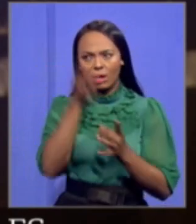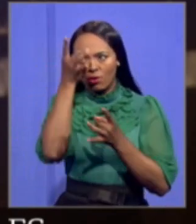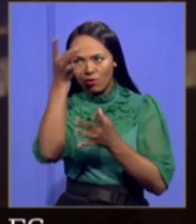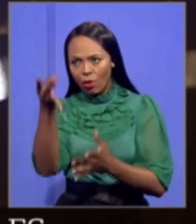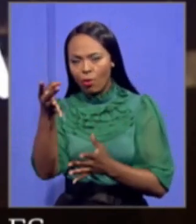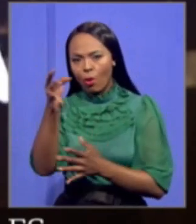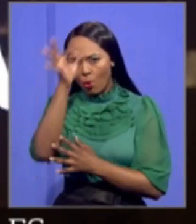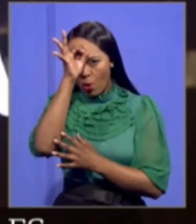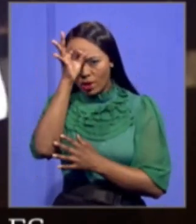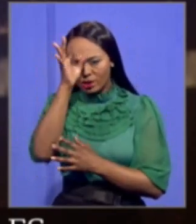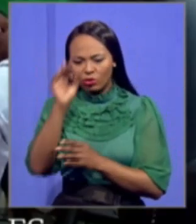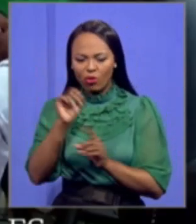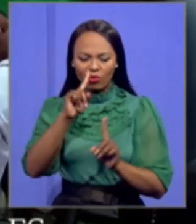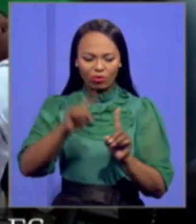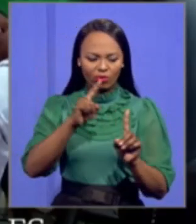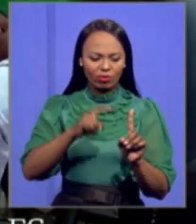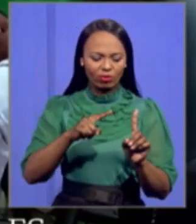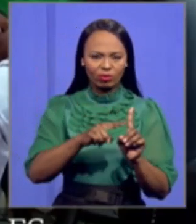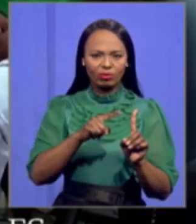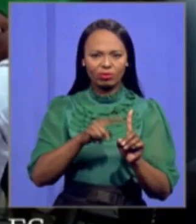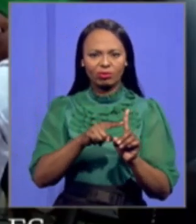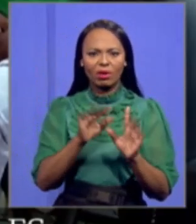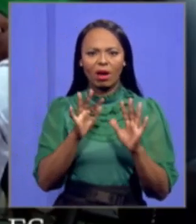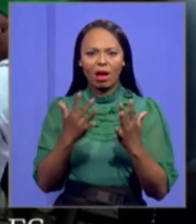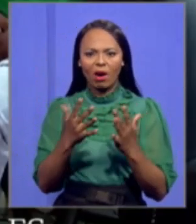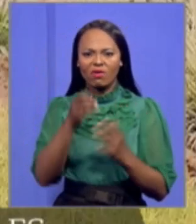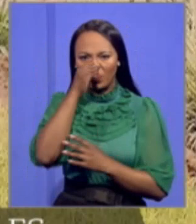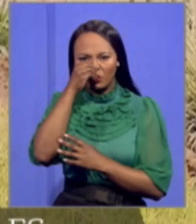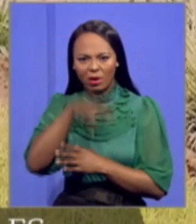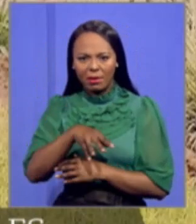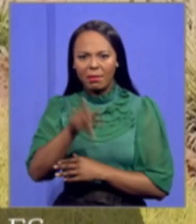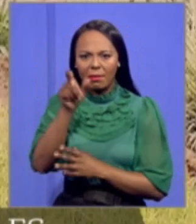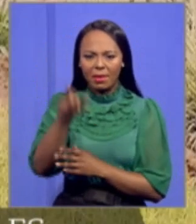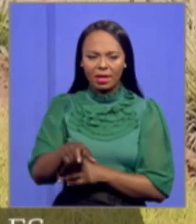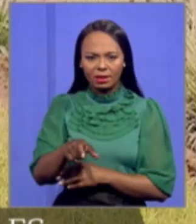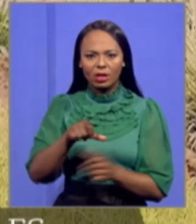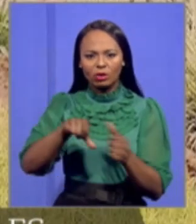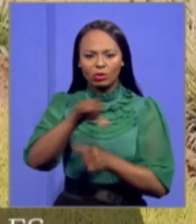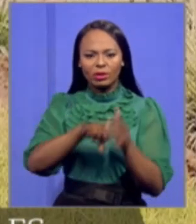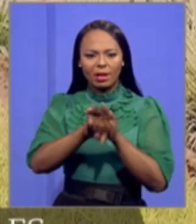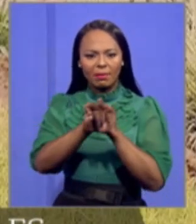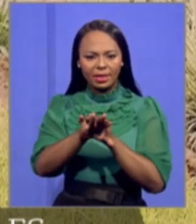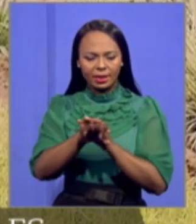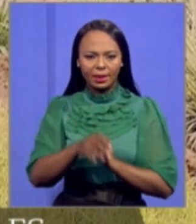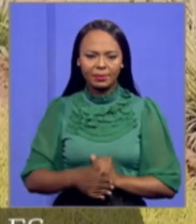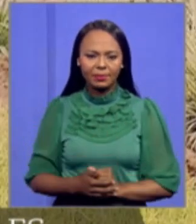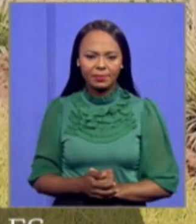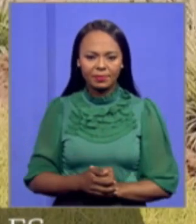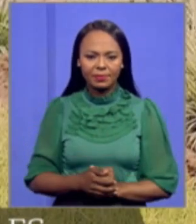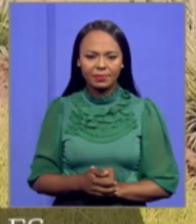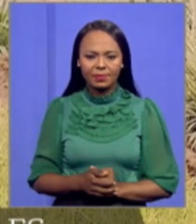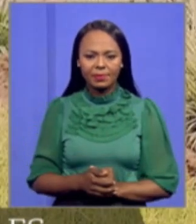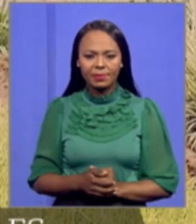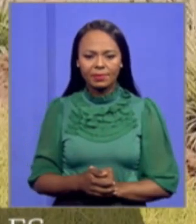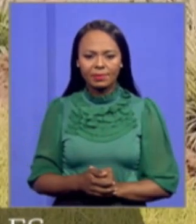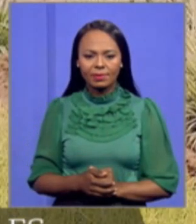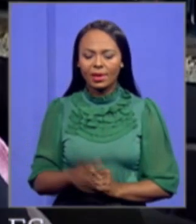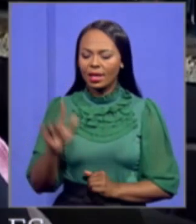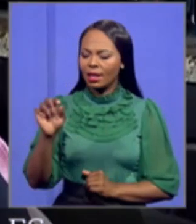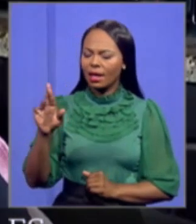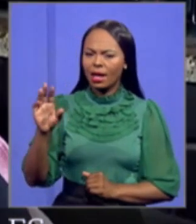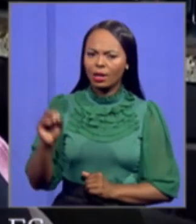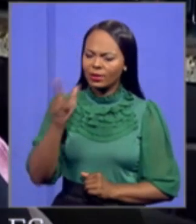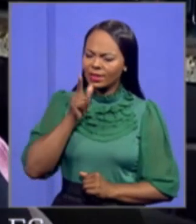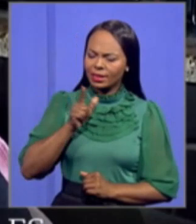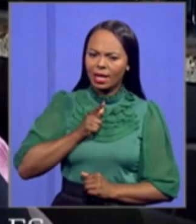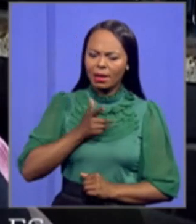sepolesa ho ya hlongwa dipotso mabapi le ho hlapaola motho ho dikgokahanyo tsa Facebook. Ebe Lerato na mama